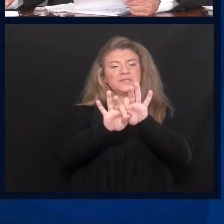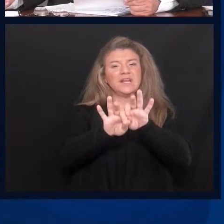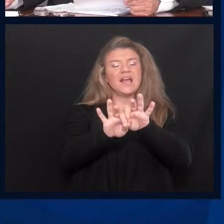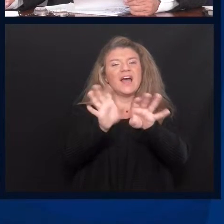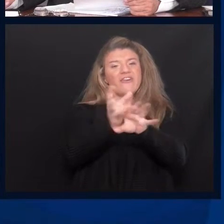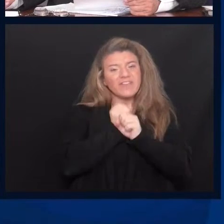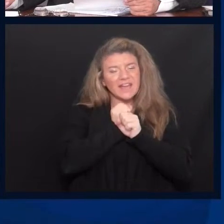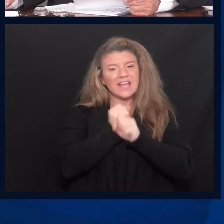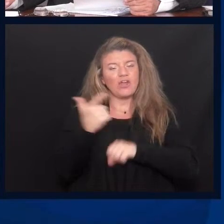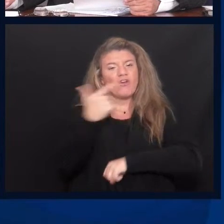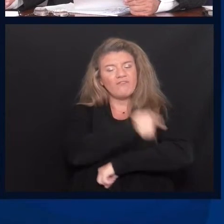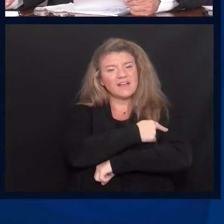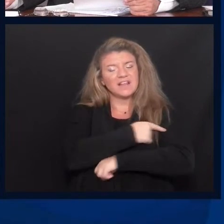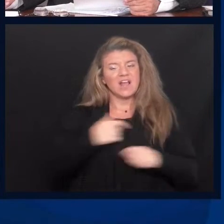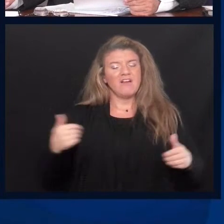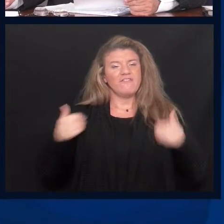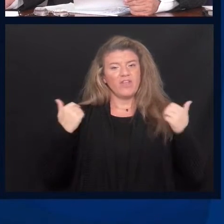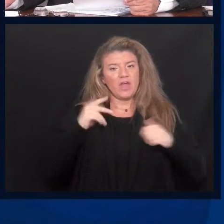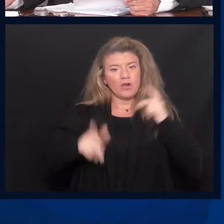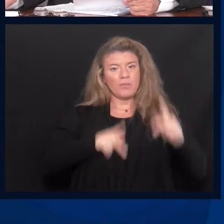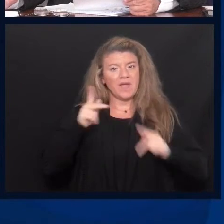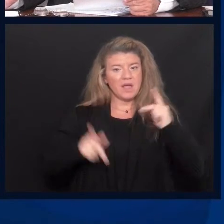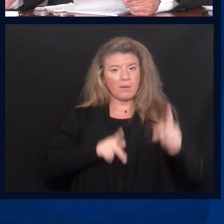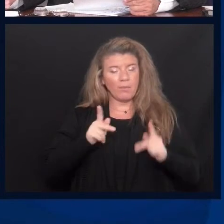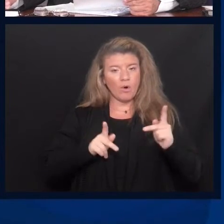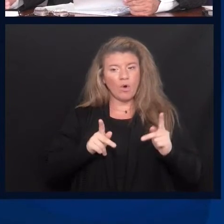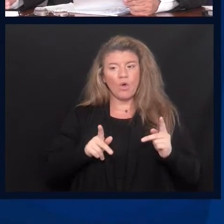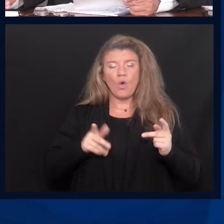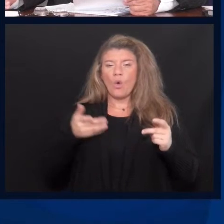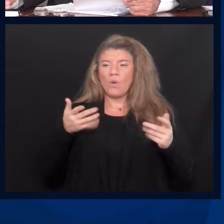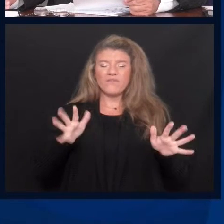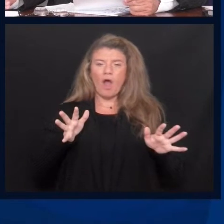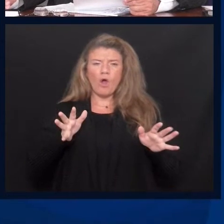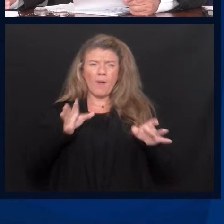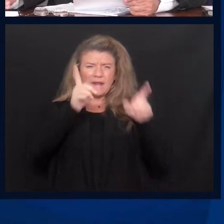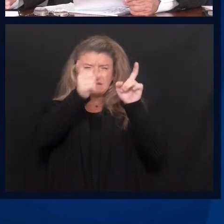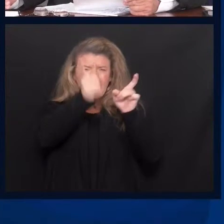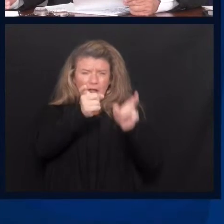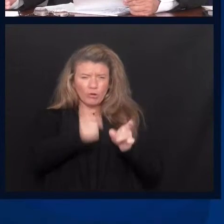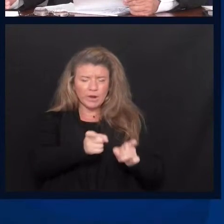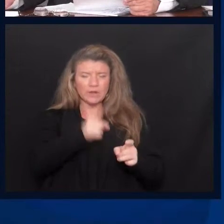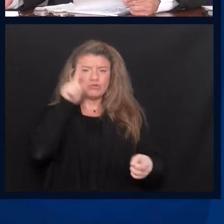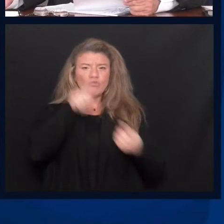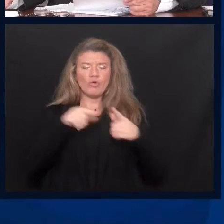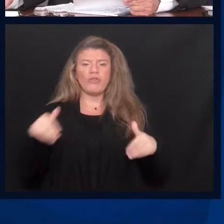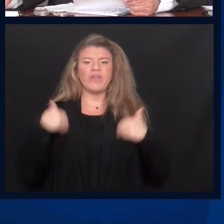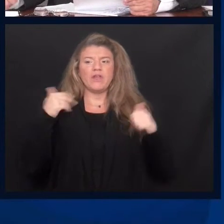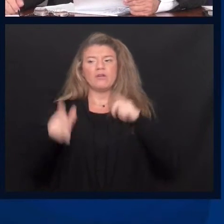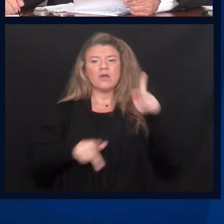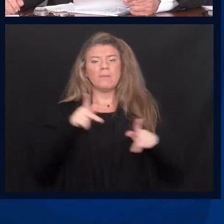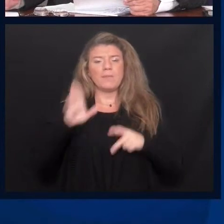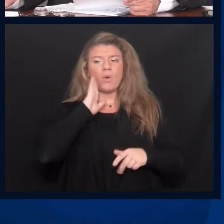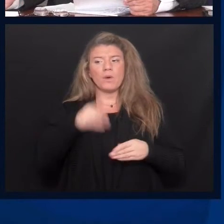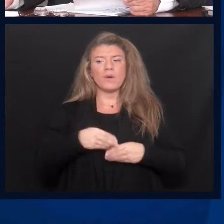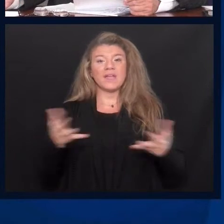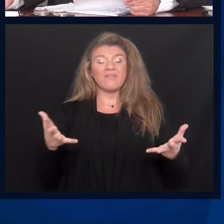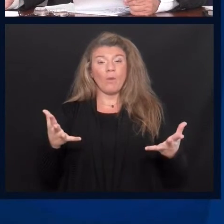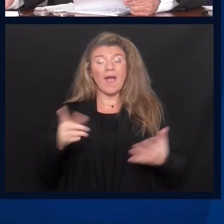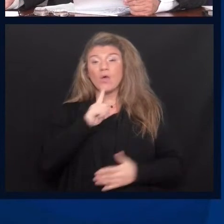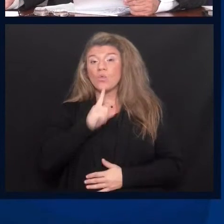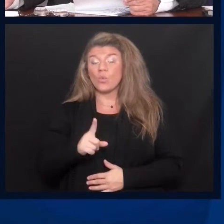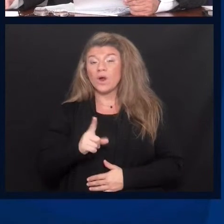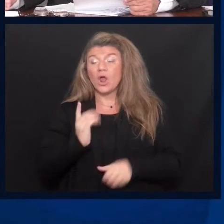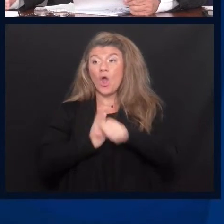your vaccination to our younger people. We've tailored this toward our younger people. We're going to give away, really,